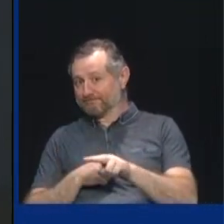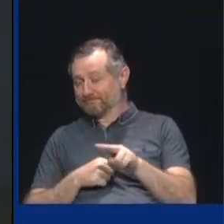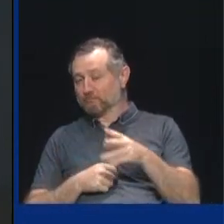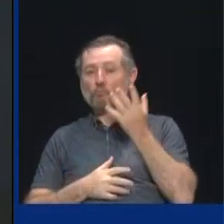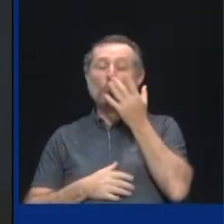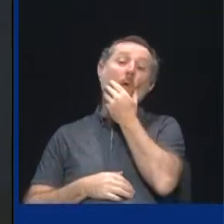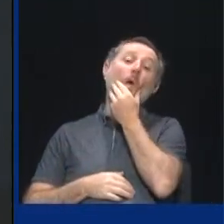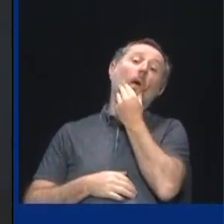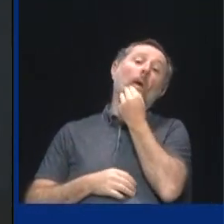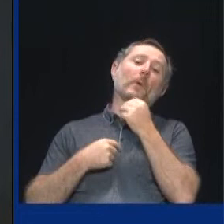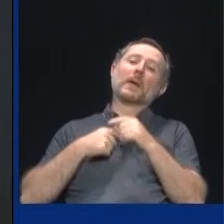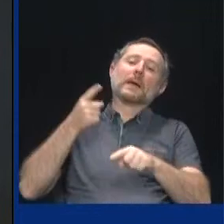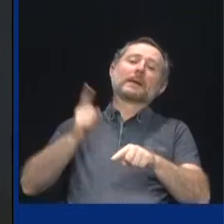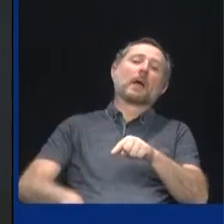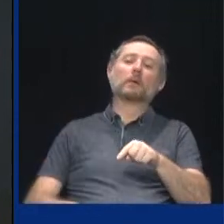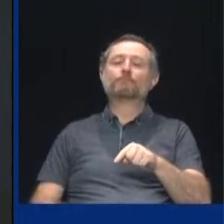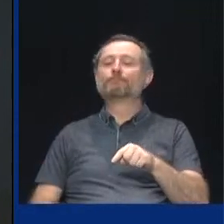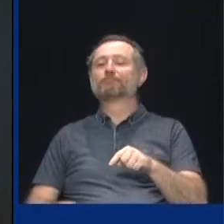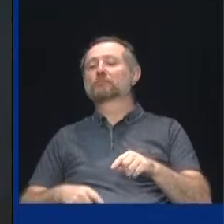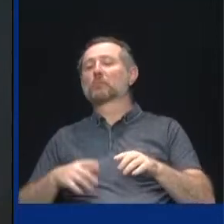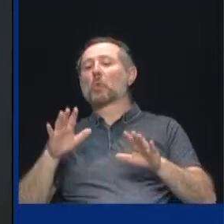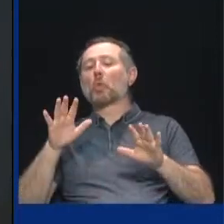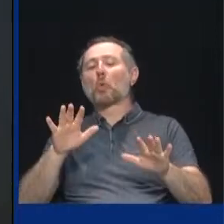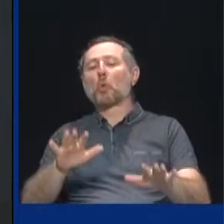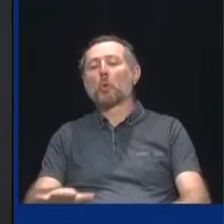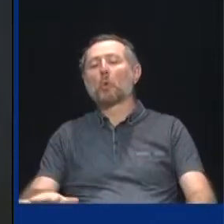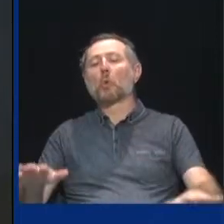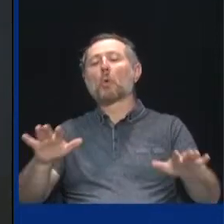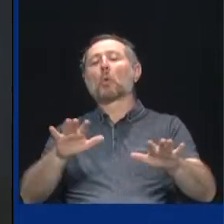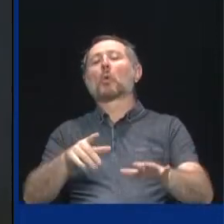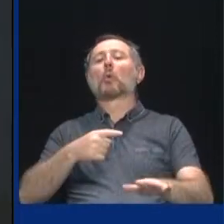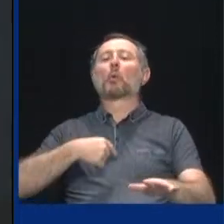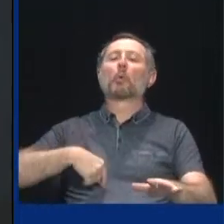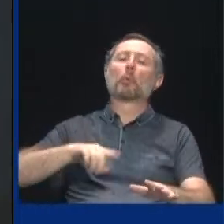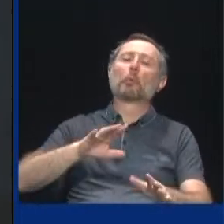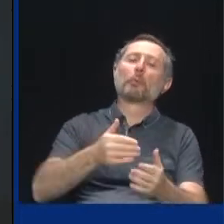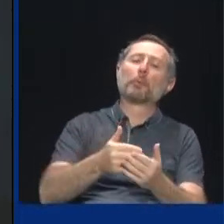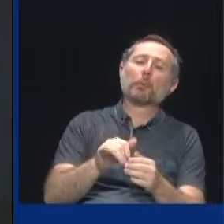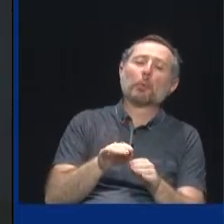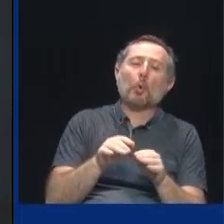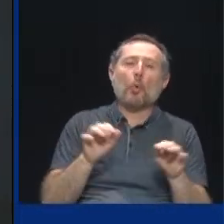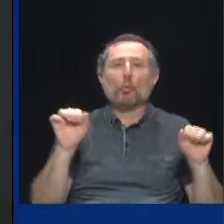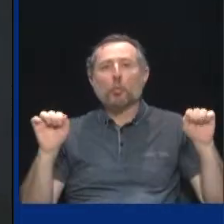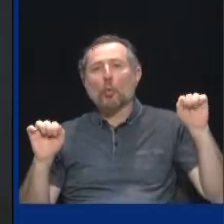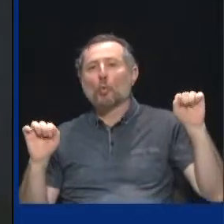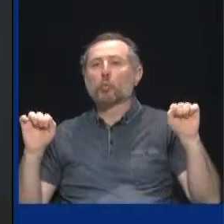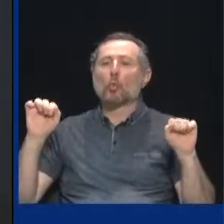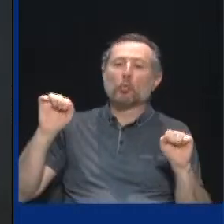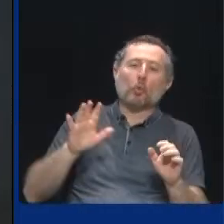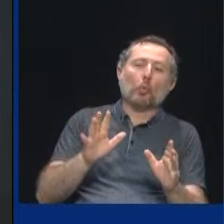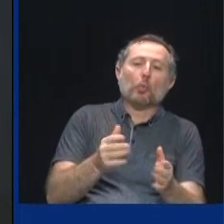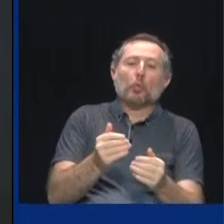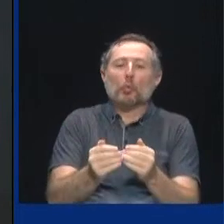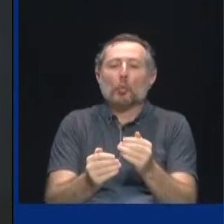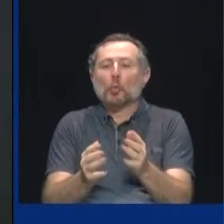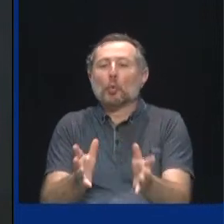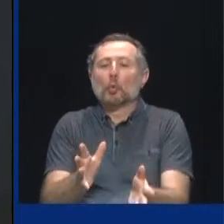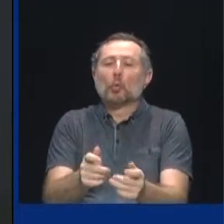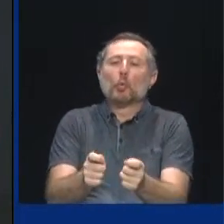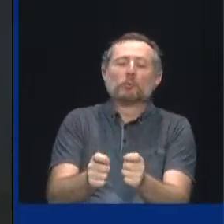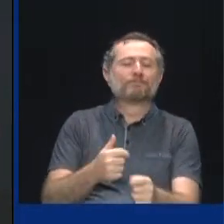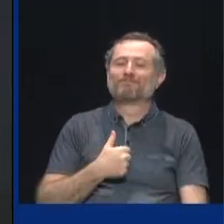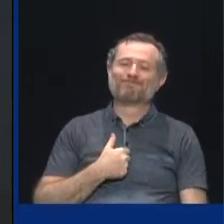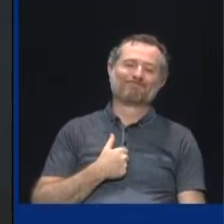virus with baby steps and incremental actions. You